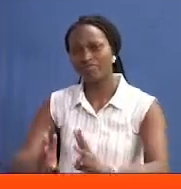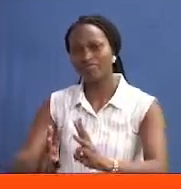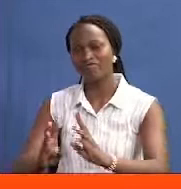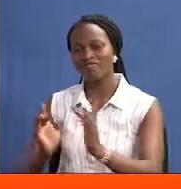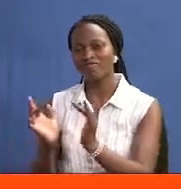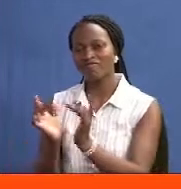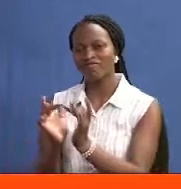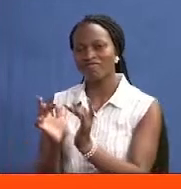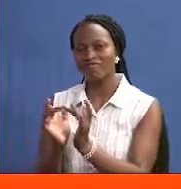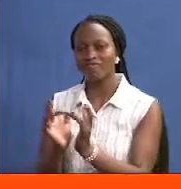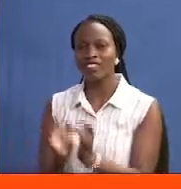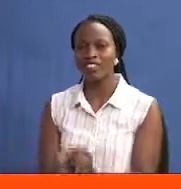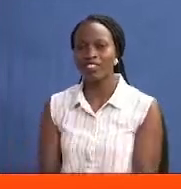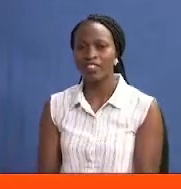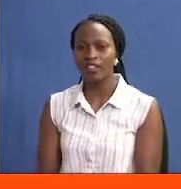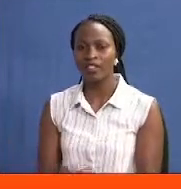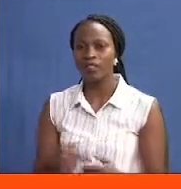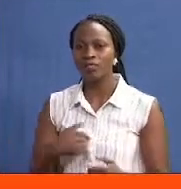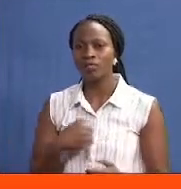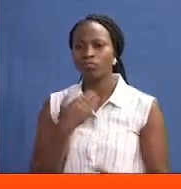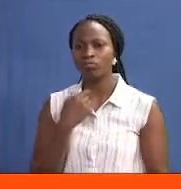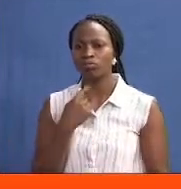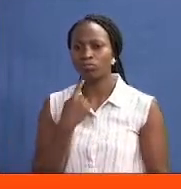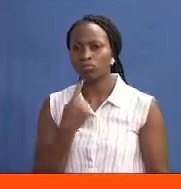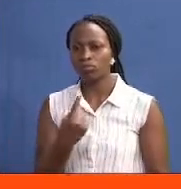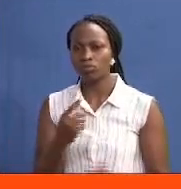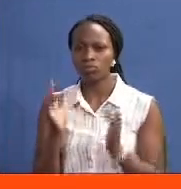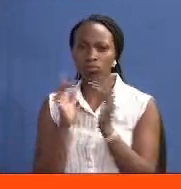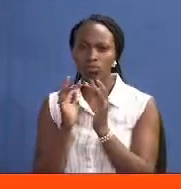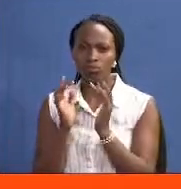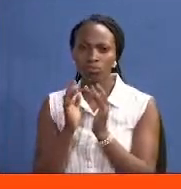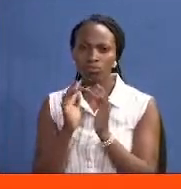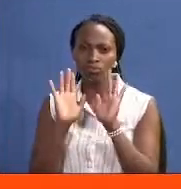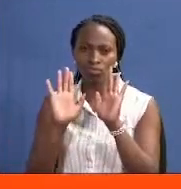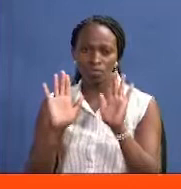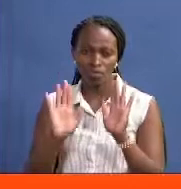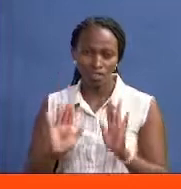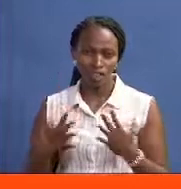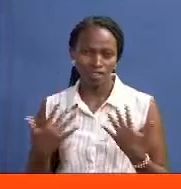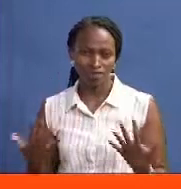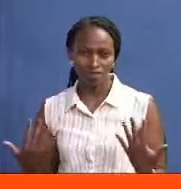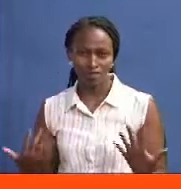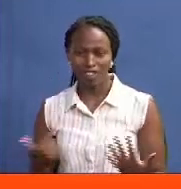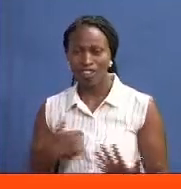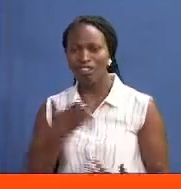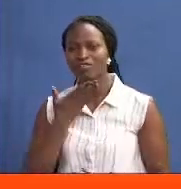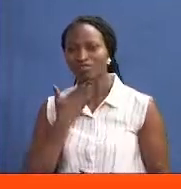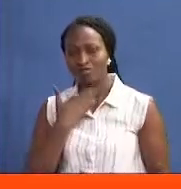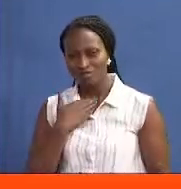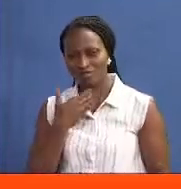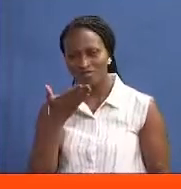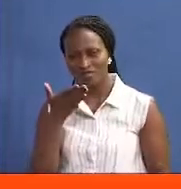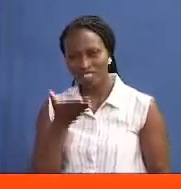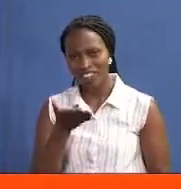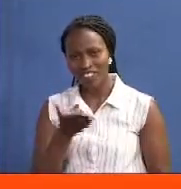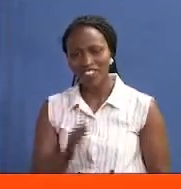mainstream media as we knew it. Mm-hmm. And we are telling the media, these are the things that matter. These are the things that we want covered, mm-hmm. and these are the things that should